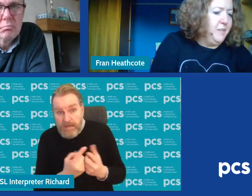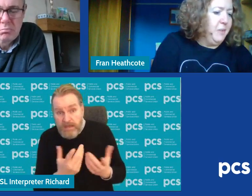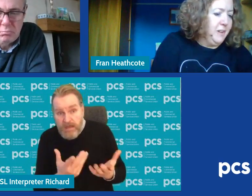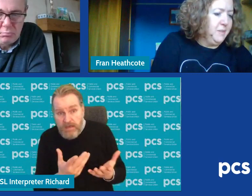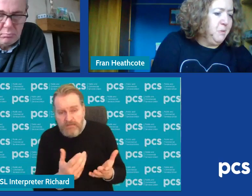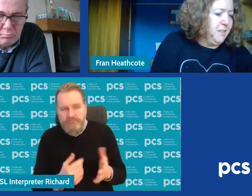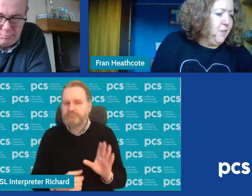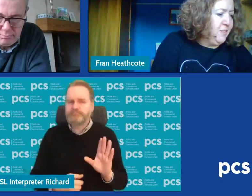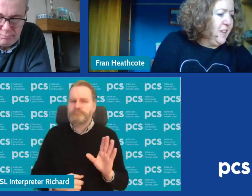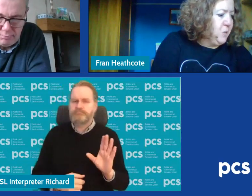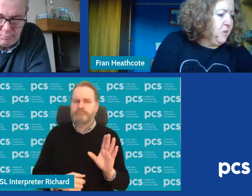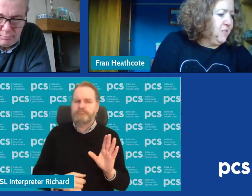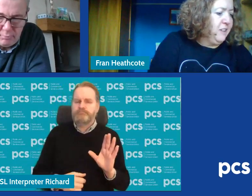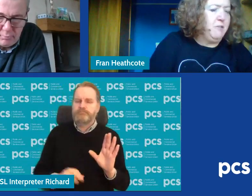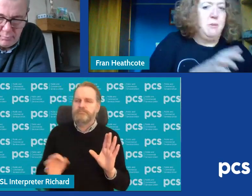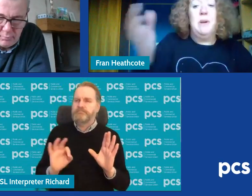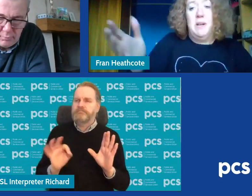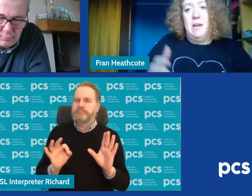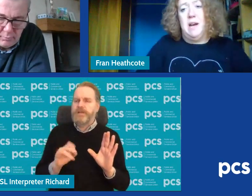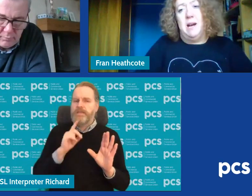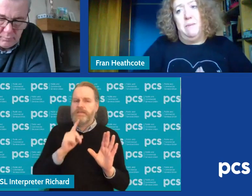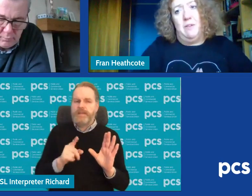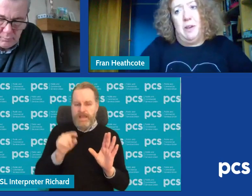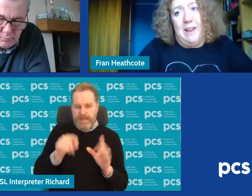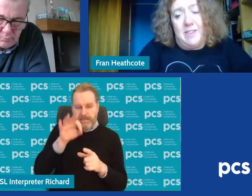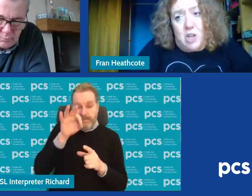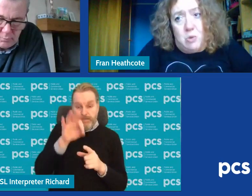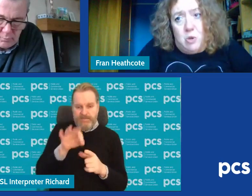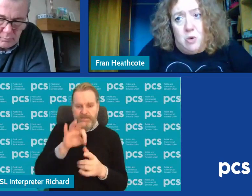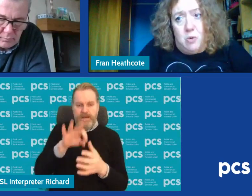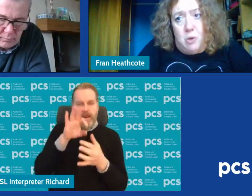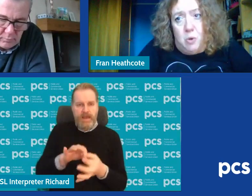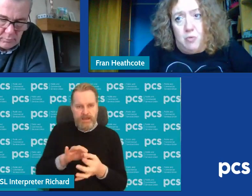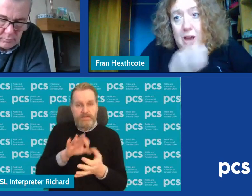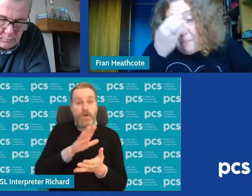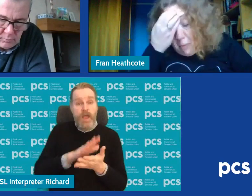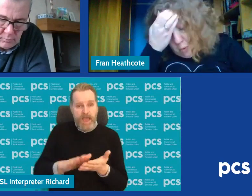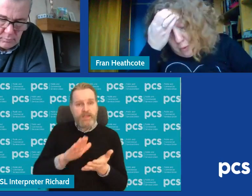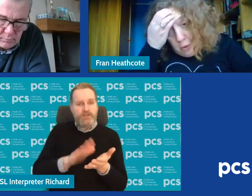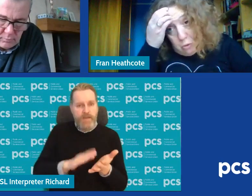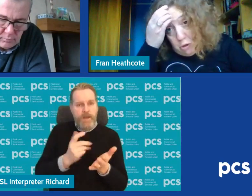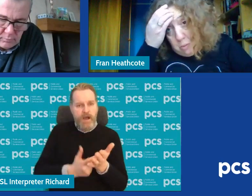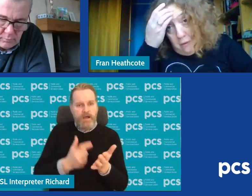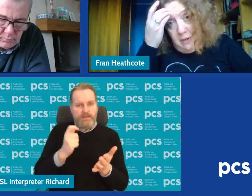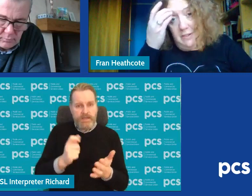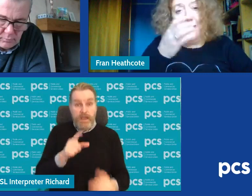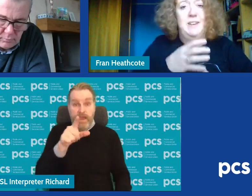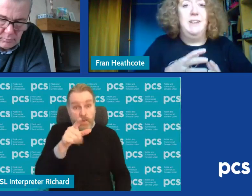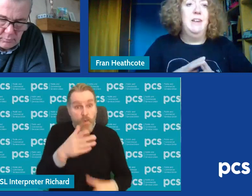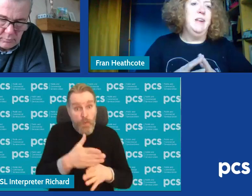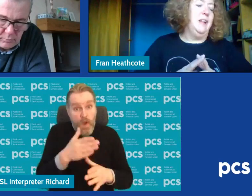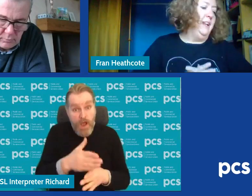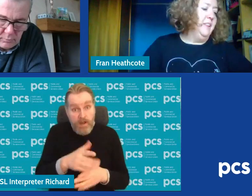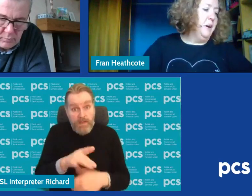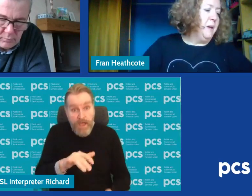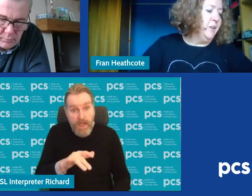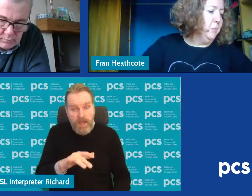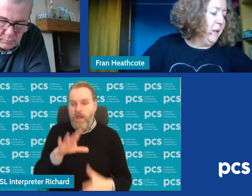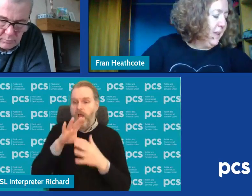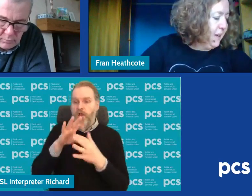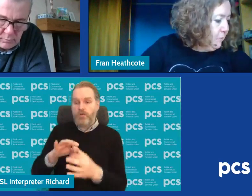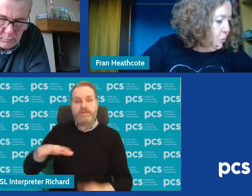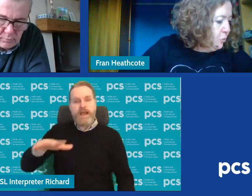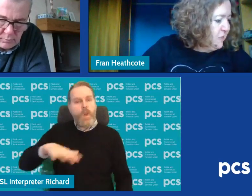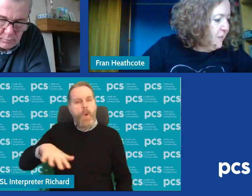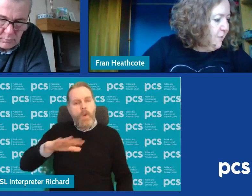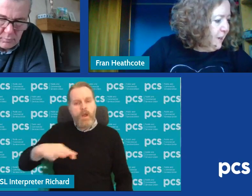obviously something that's specific to the HMRC group. If you get in touch with your rep or your group office, then clearly they'll be able to